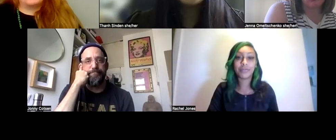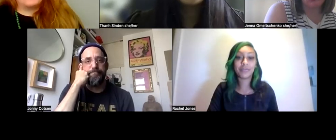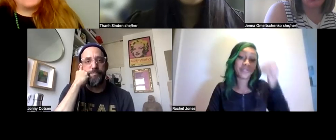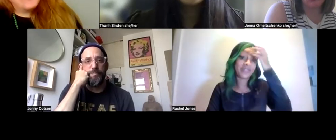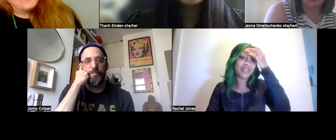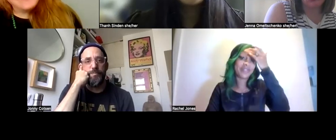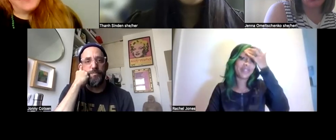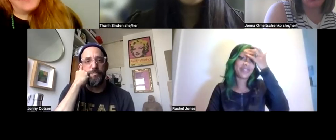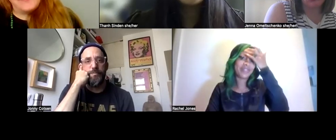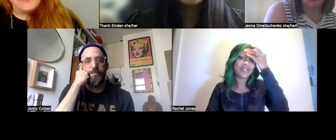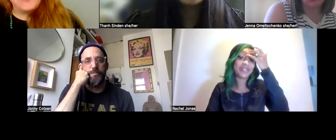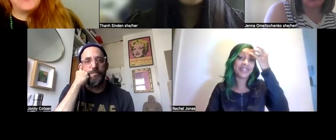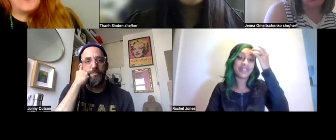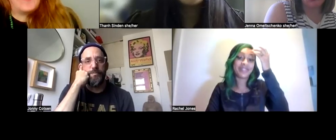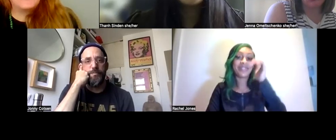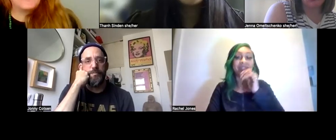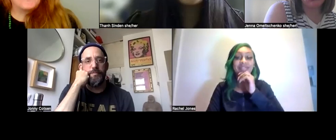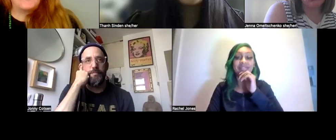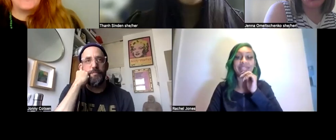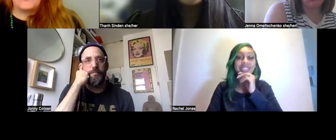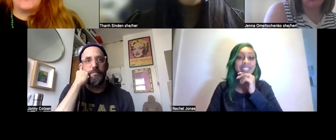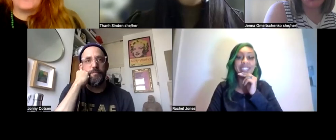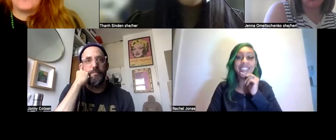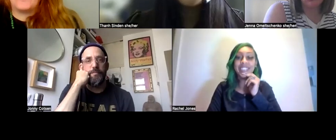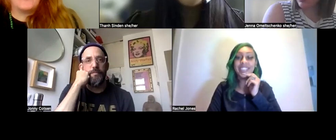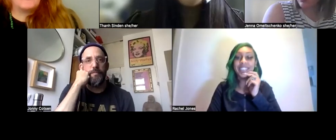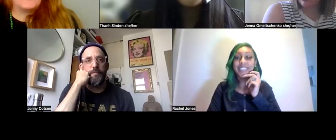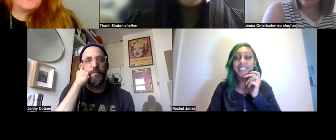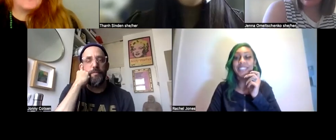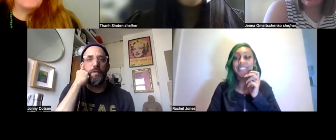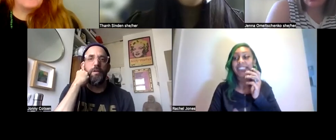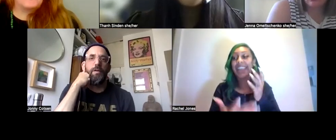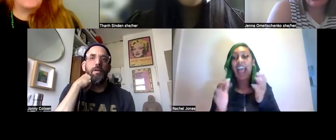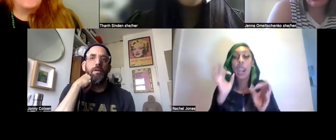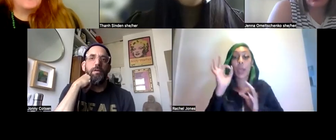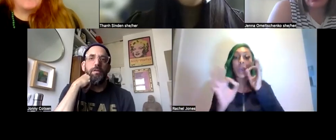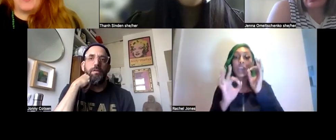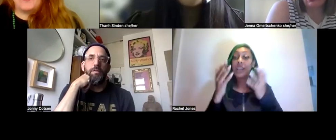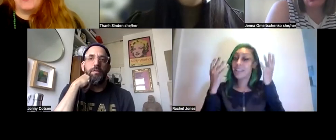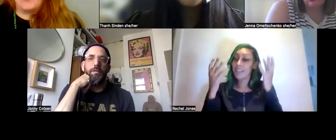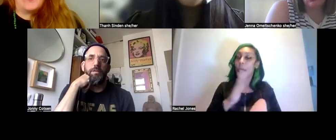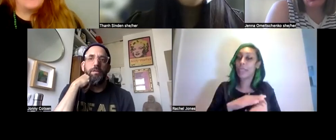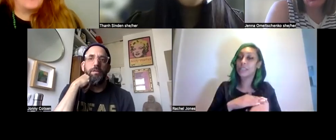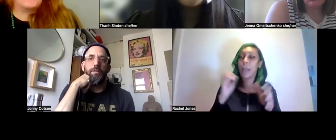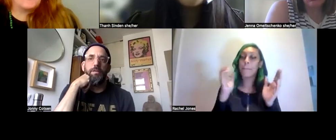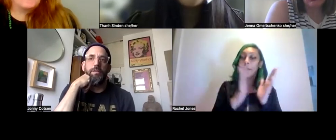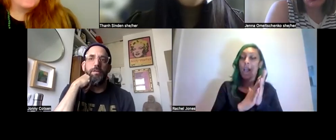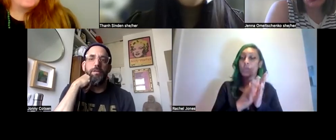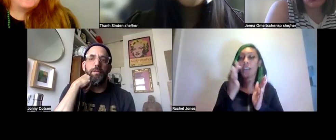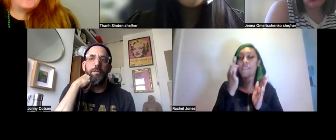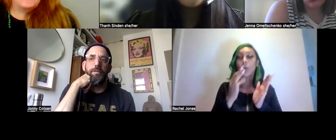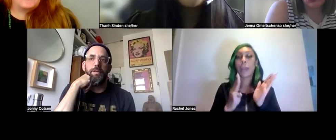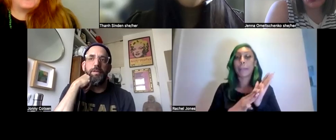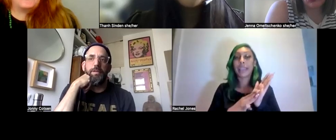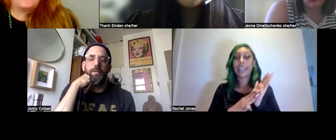And I would just invite our delegates, if you had any questions, now would be the time to post them. We might have a couple of minutes